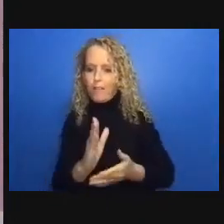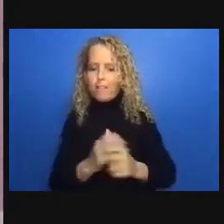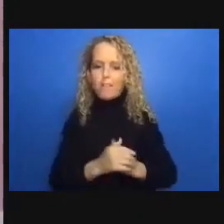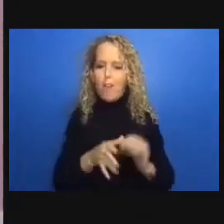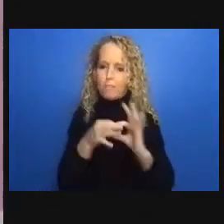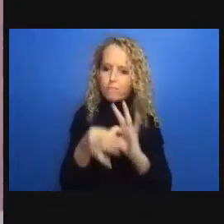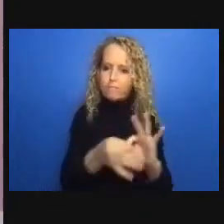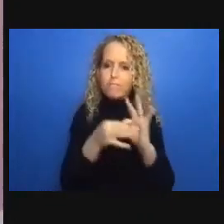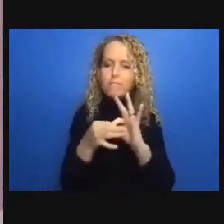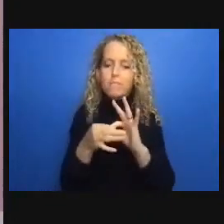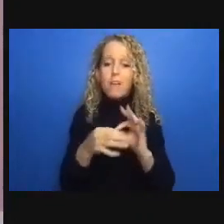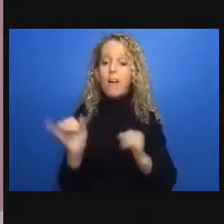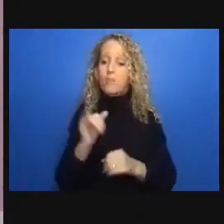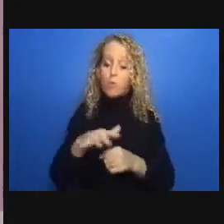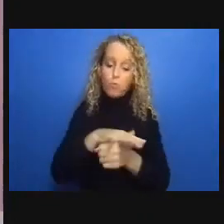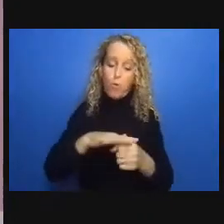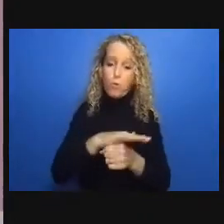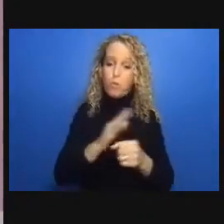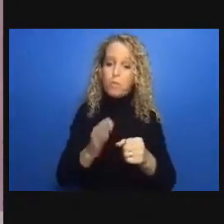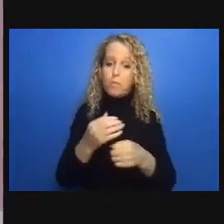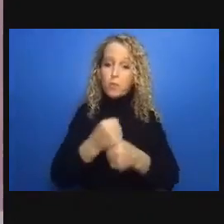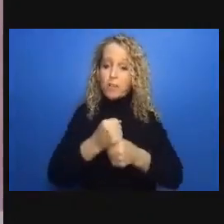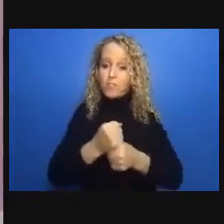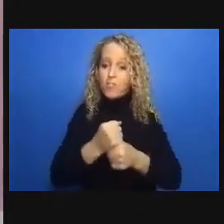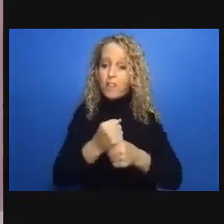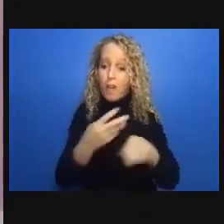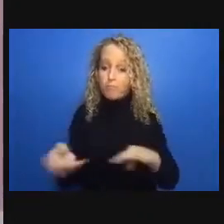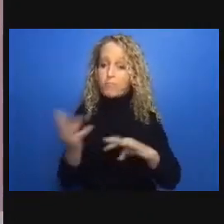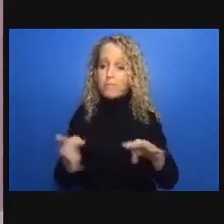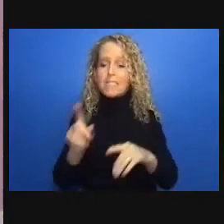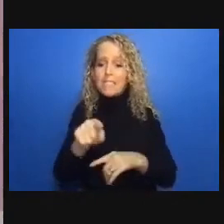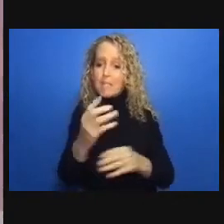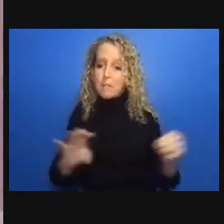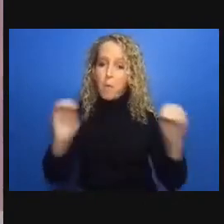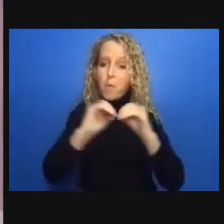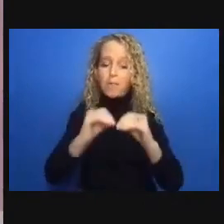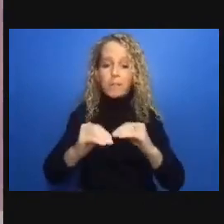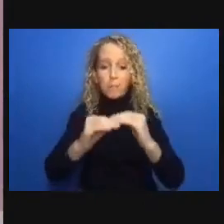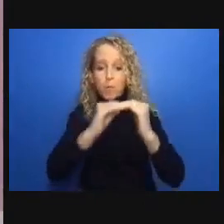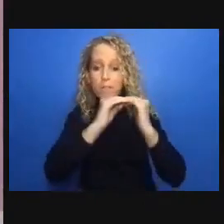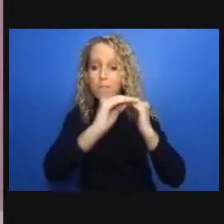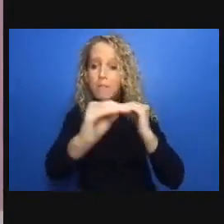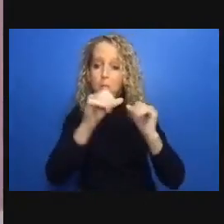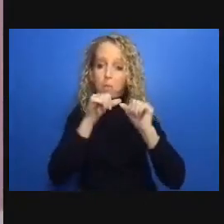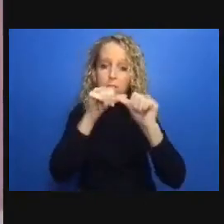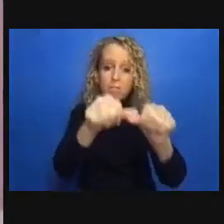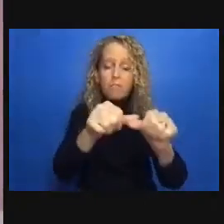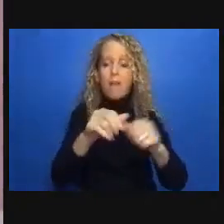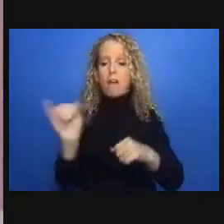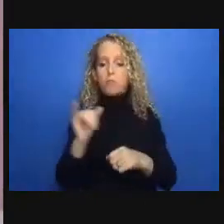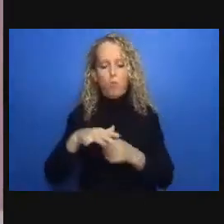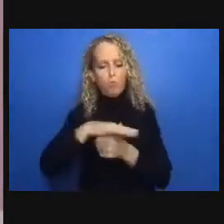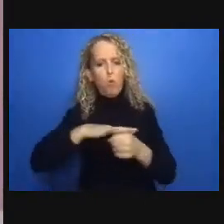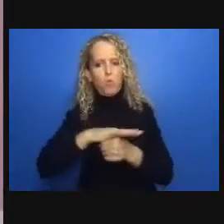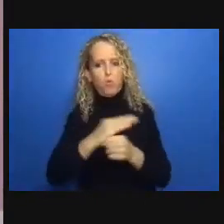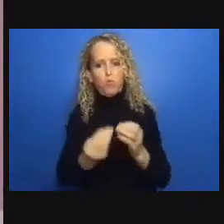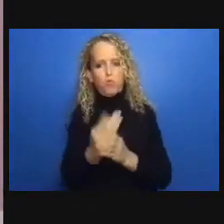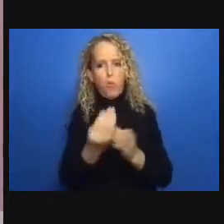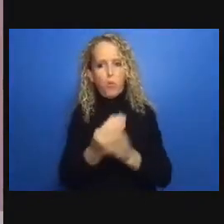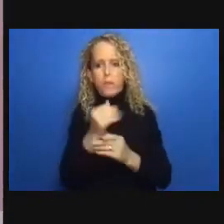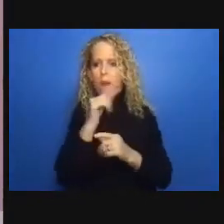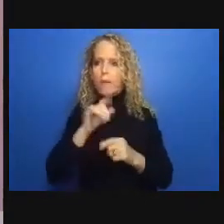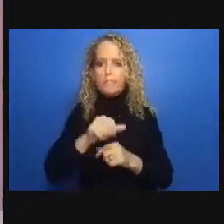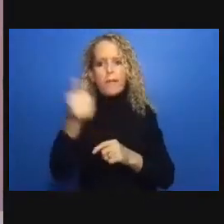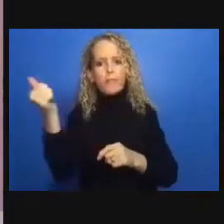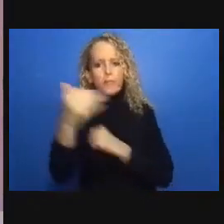production. Further, we need sustainable agriculture, increased localization of food production and consumption, attention